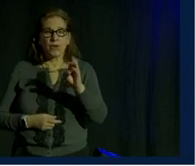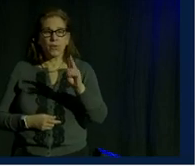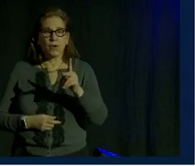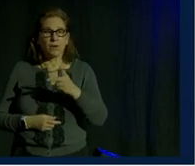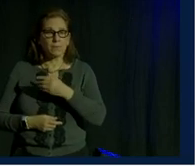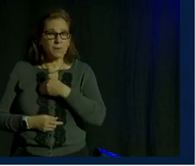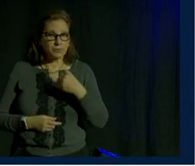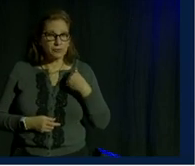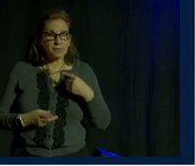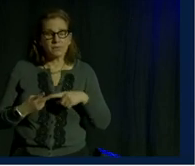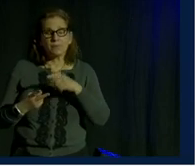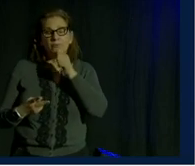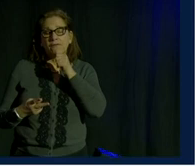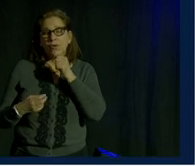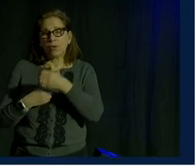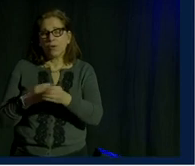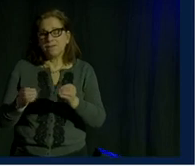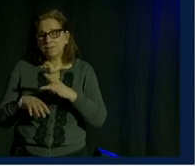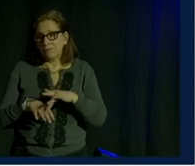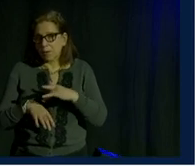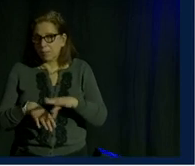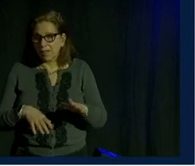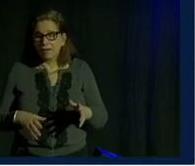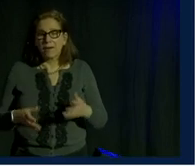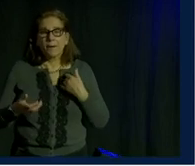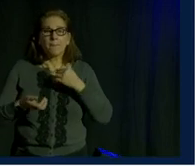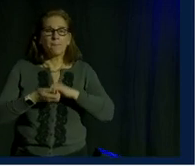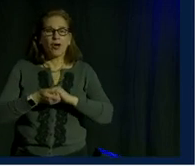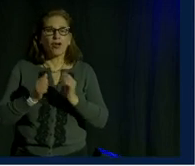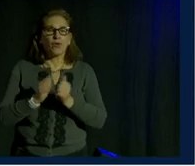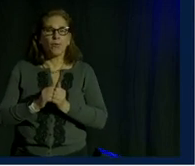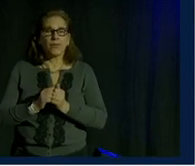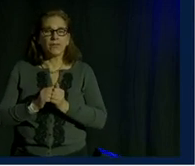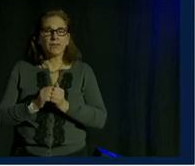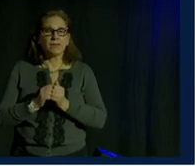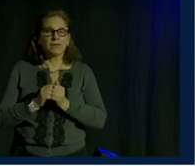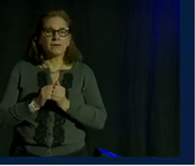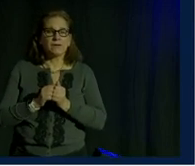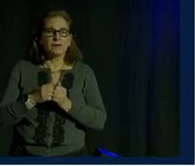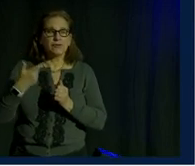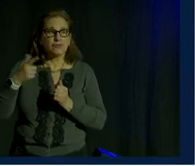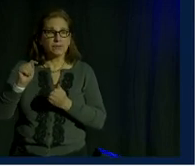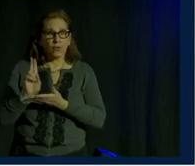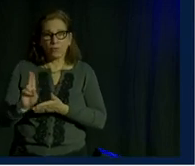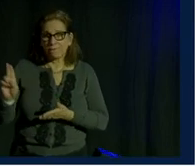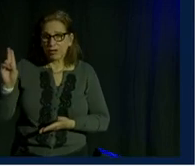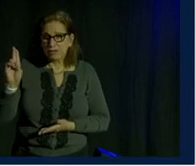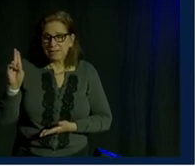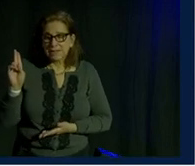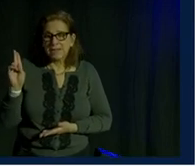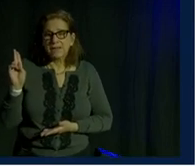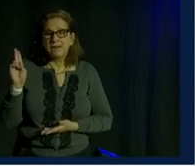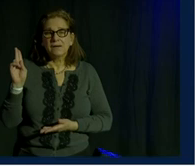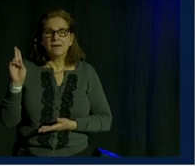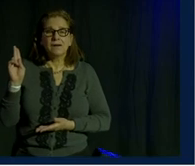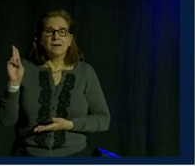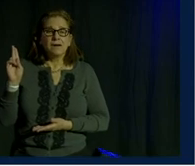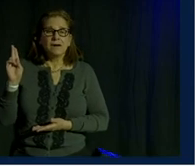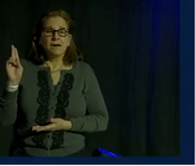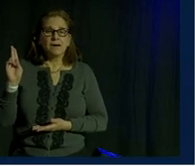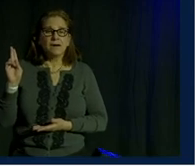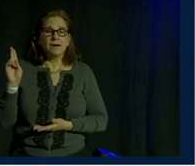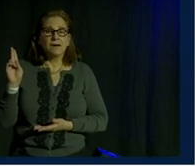Furthermore, WeWork has partnered with Georgetown University to provide WeWork All Access memberships to Georgetown's global student